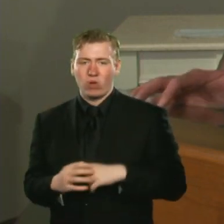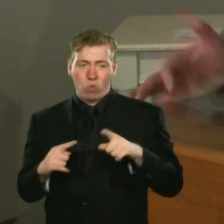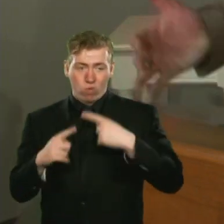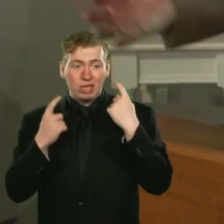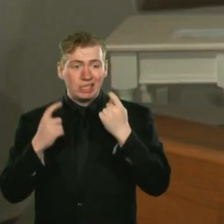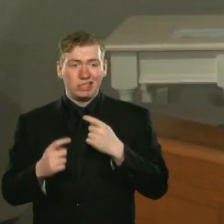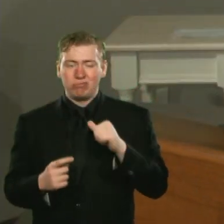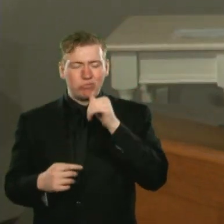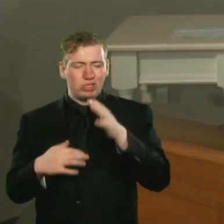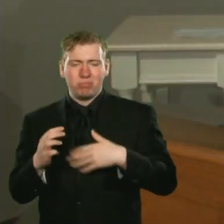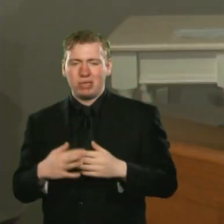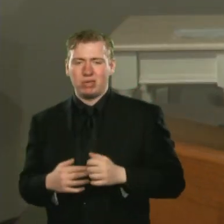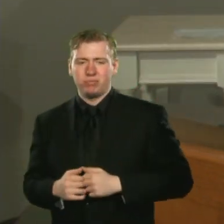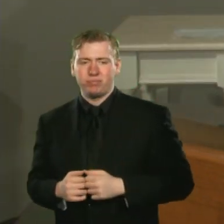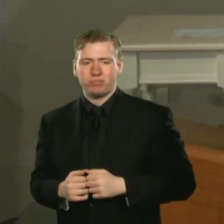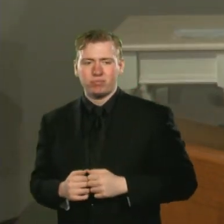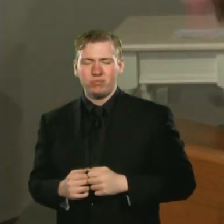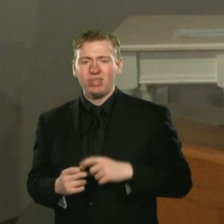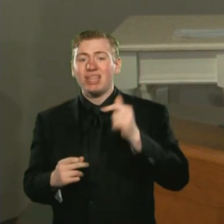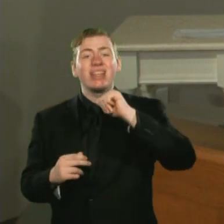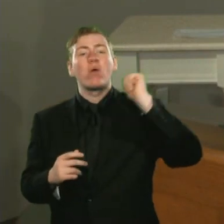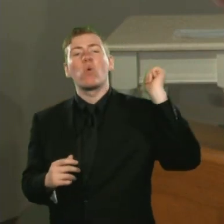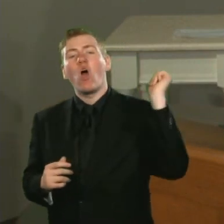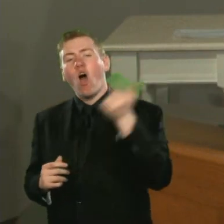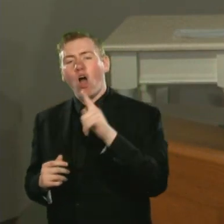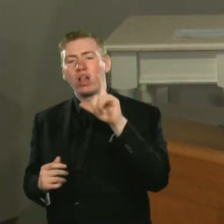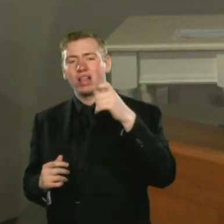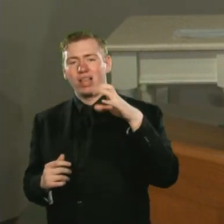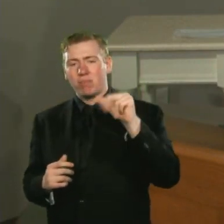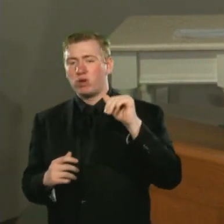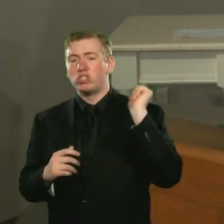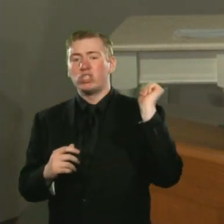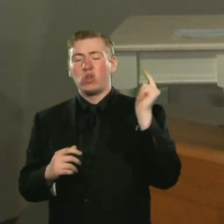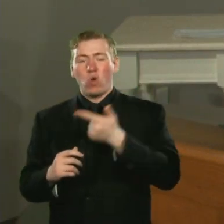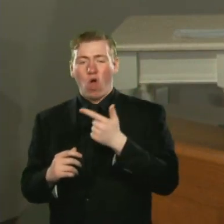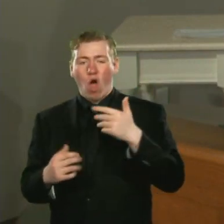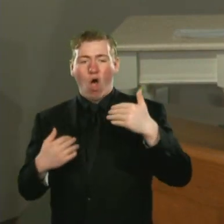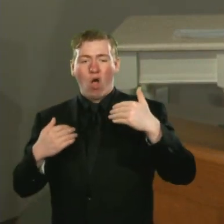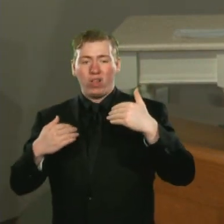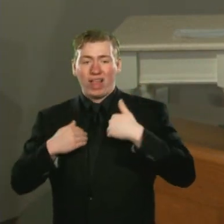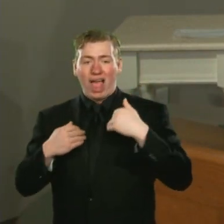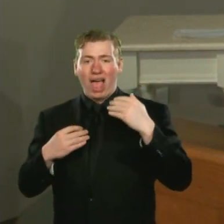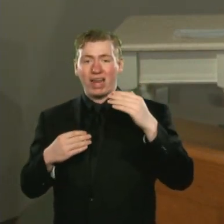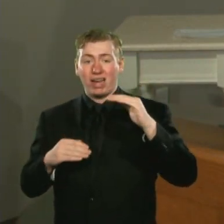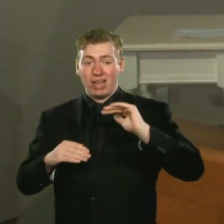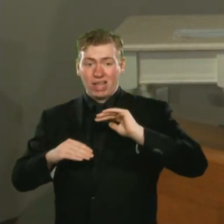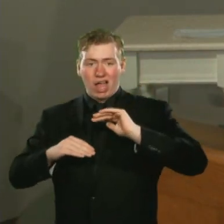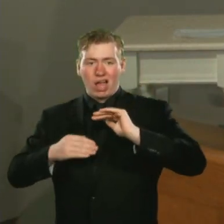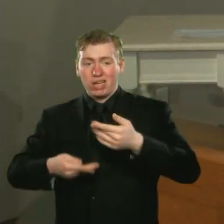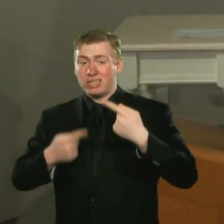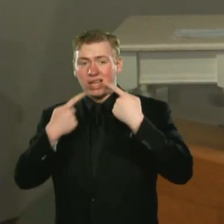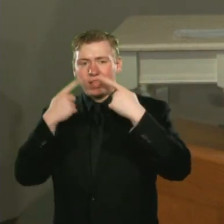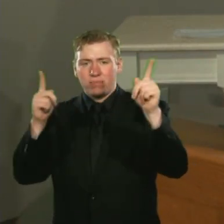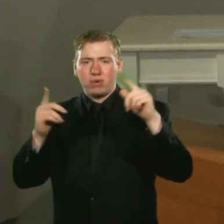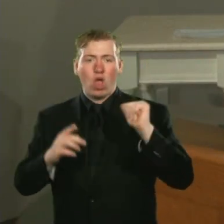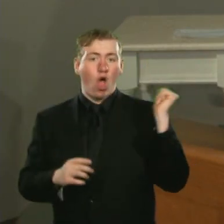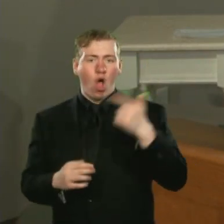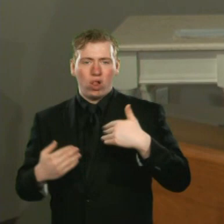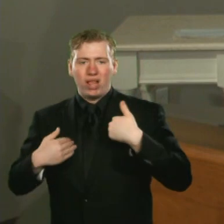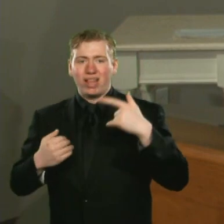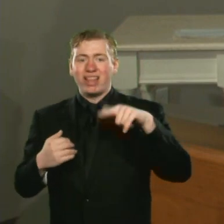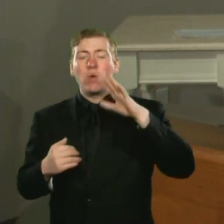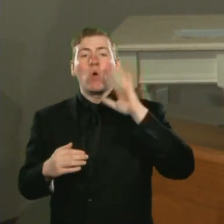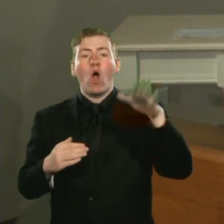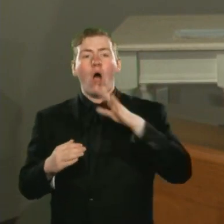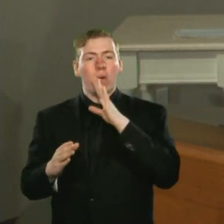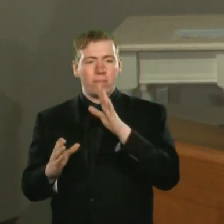when they were all in that, they're all lepers. They're all bitten with a death pronouncement. They're going to be